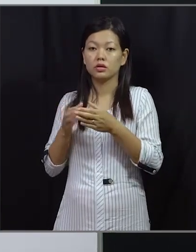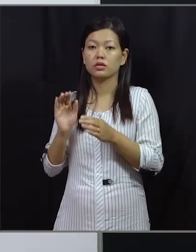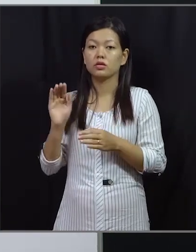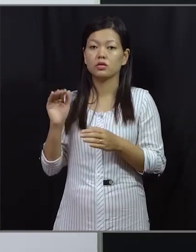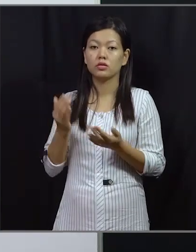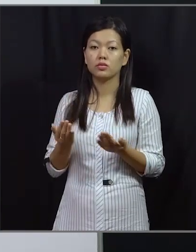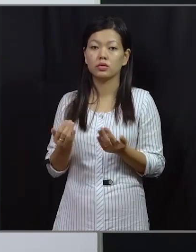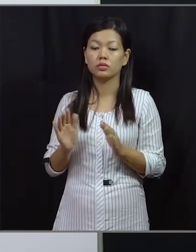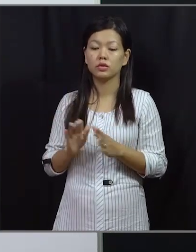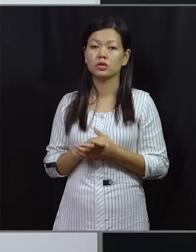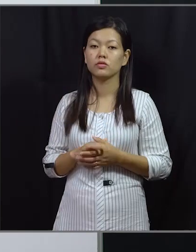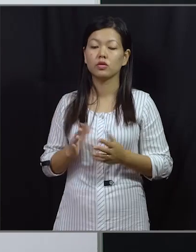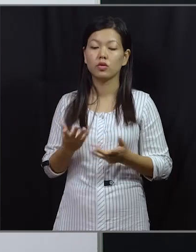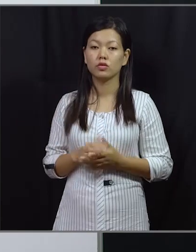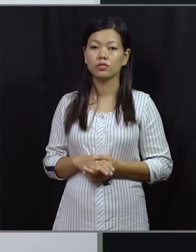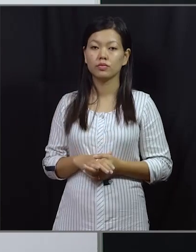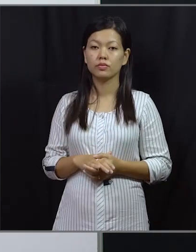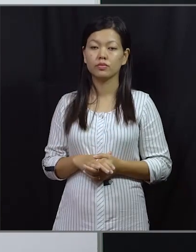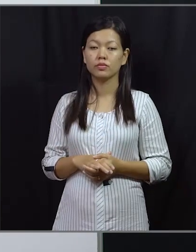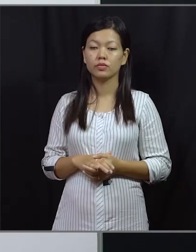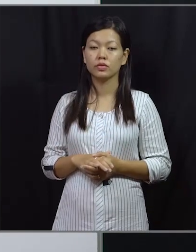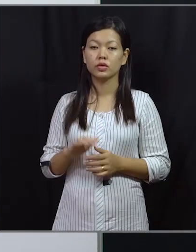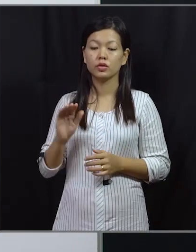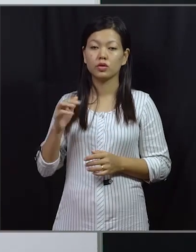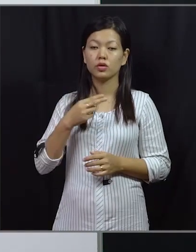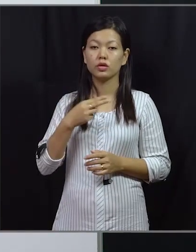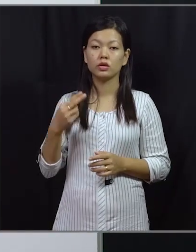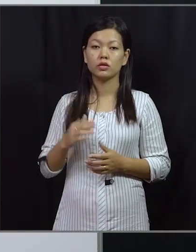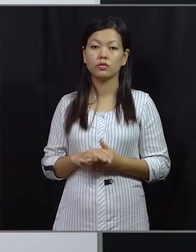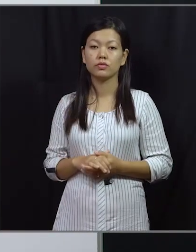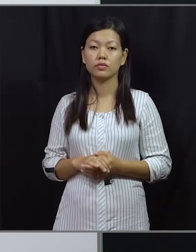Otherwise, we call it as